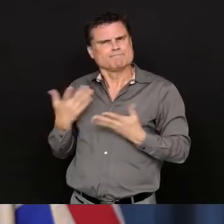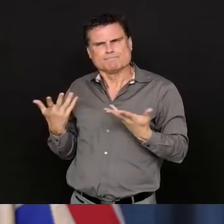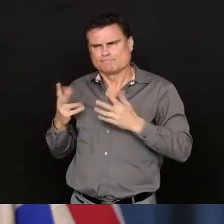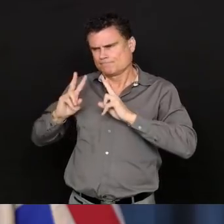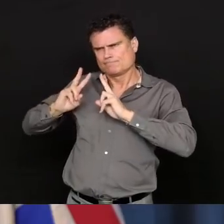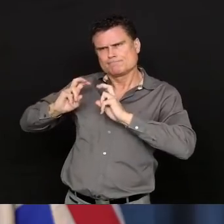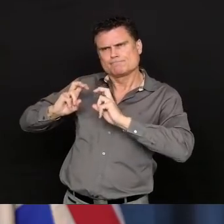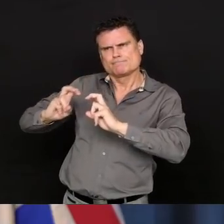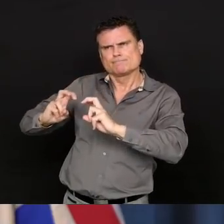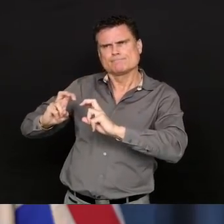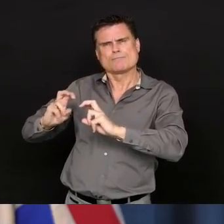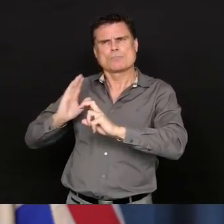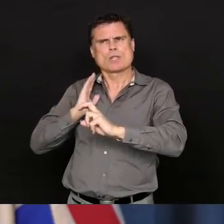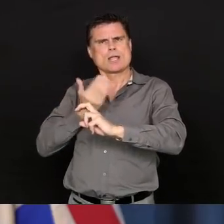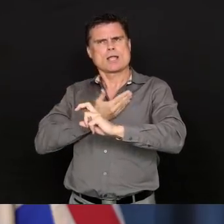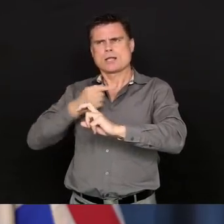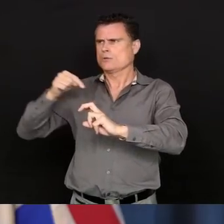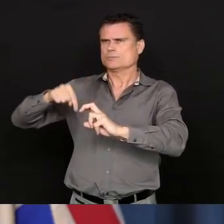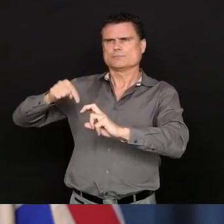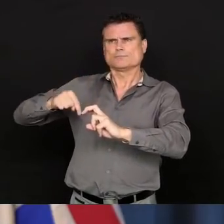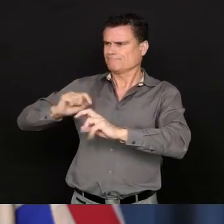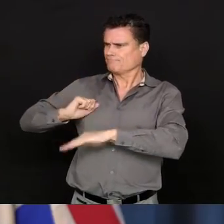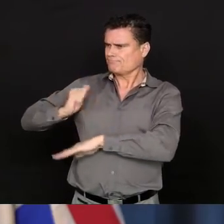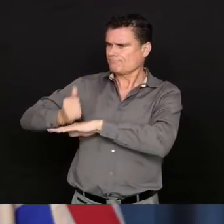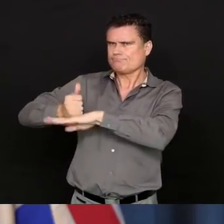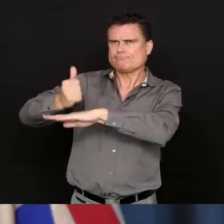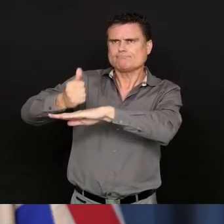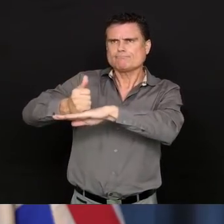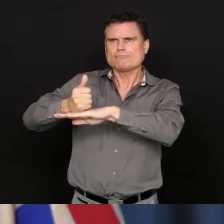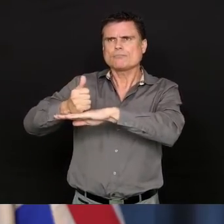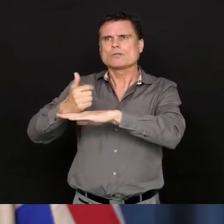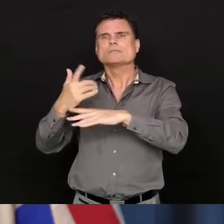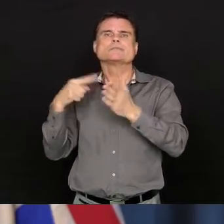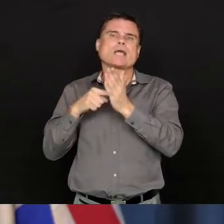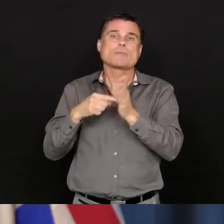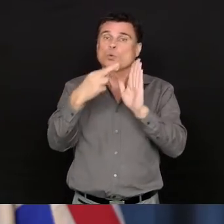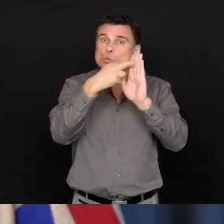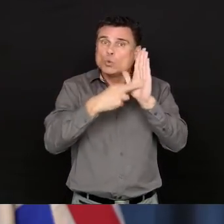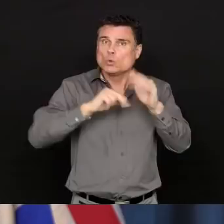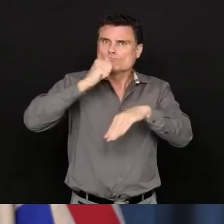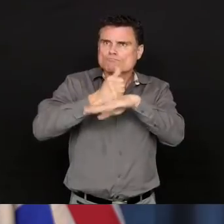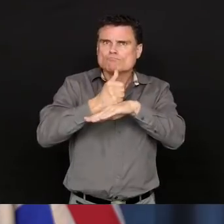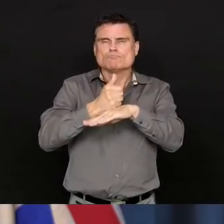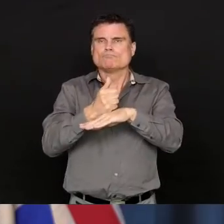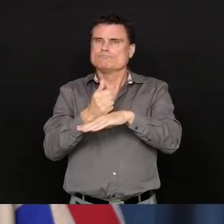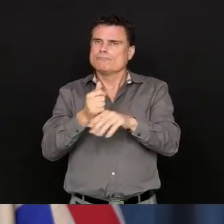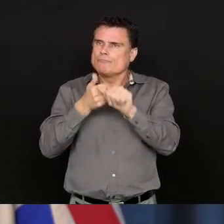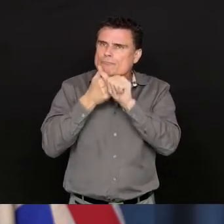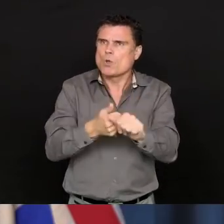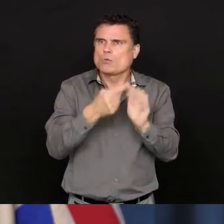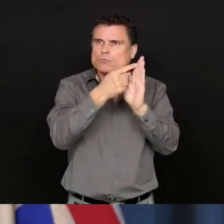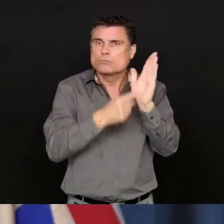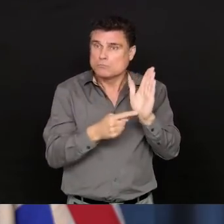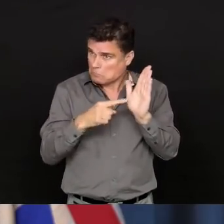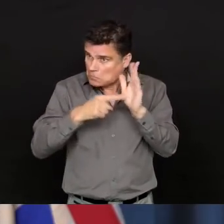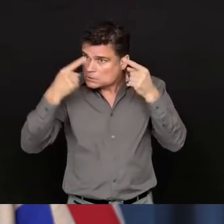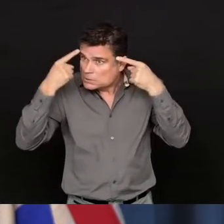that we have put in place, like travel restrictions, like the cancelling of in-classroom